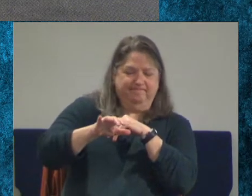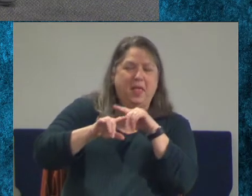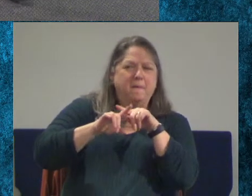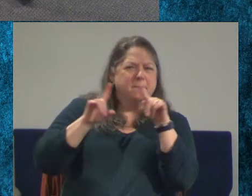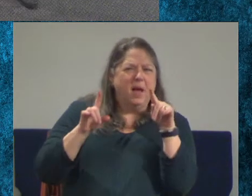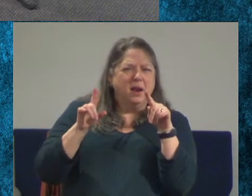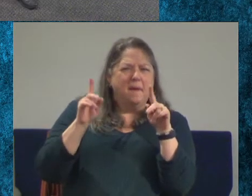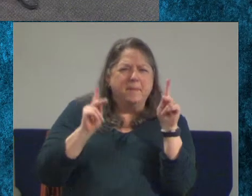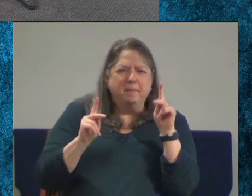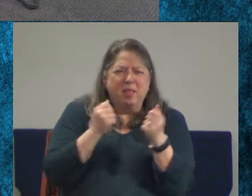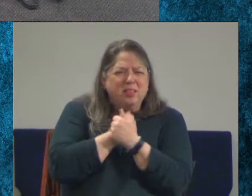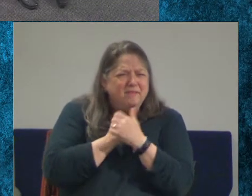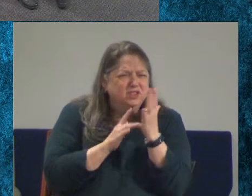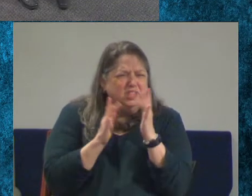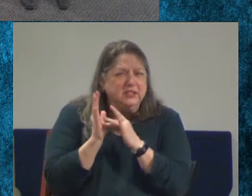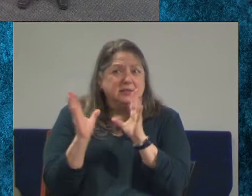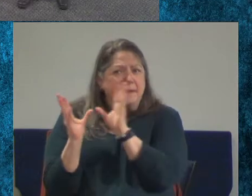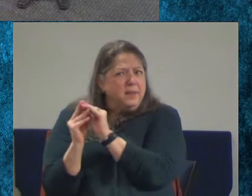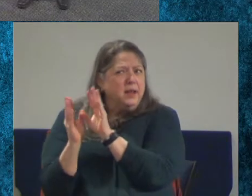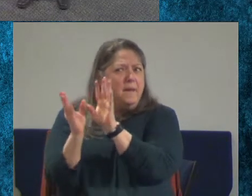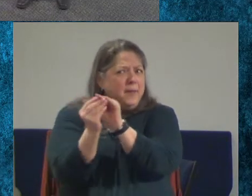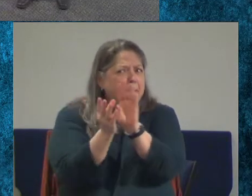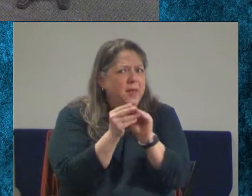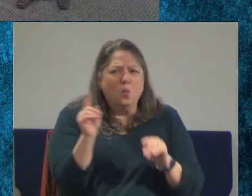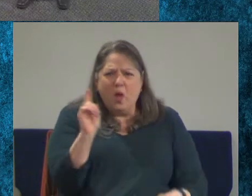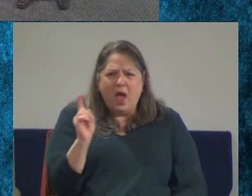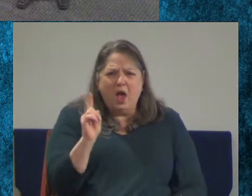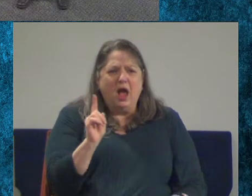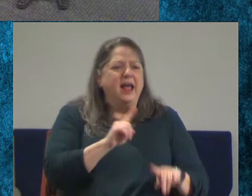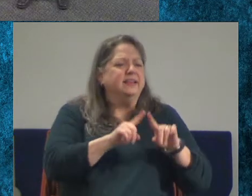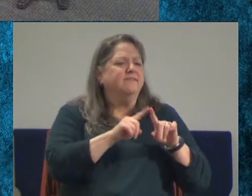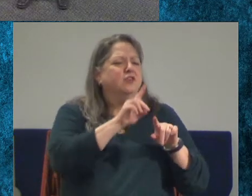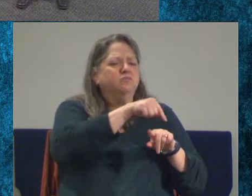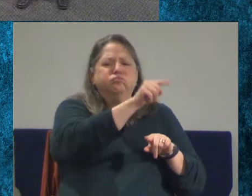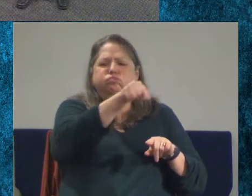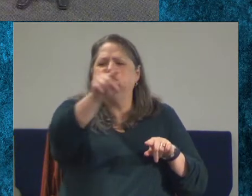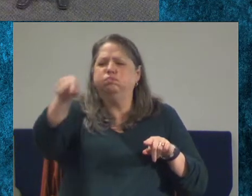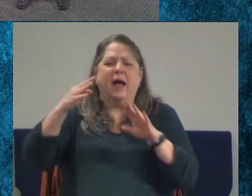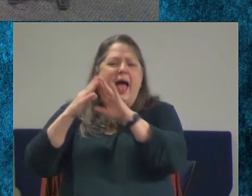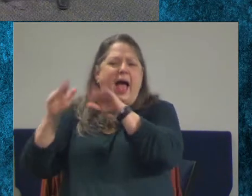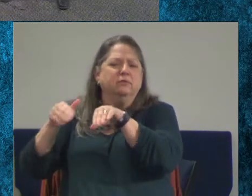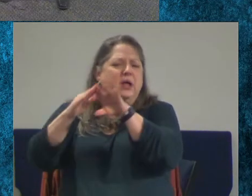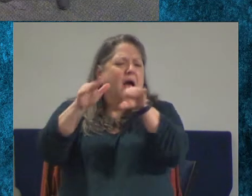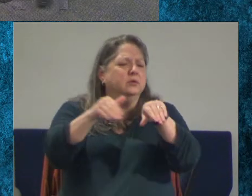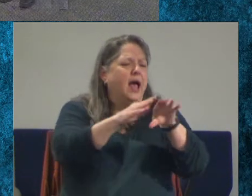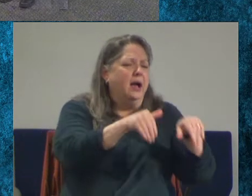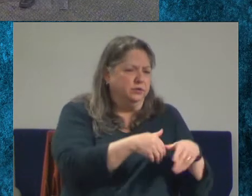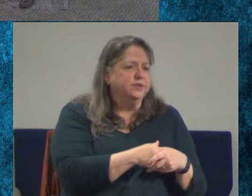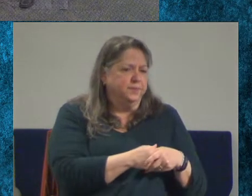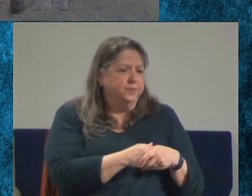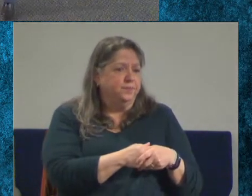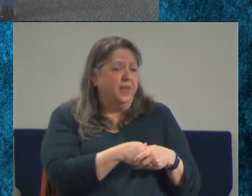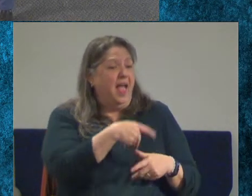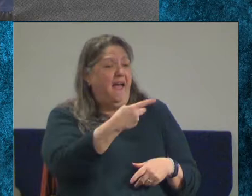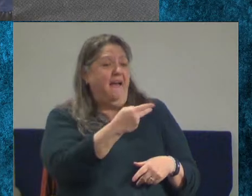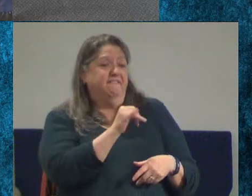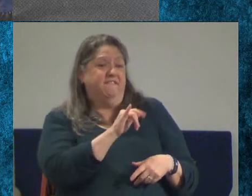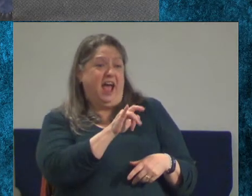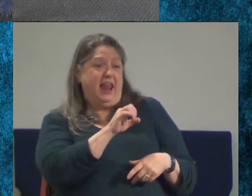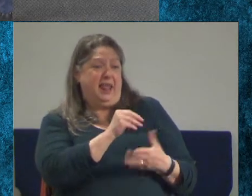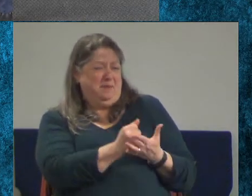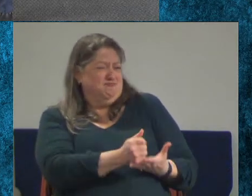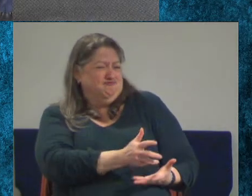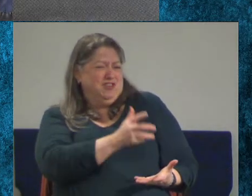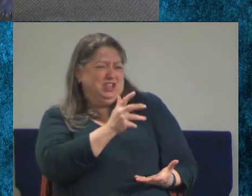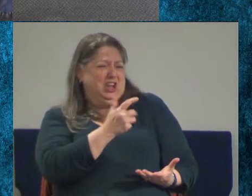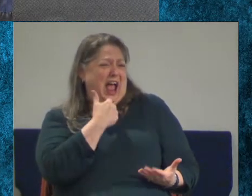those homes was much like ours, and our praise is on a Sunday morning. And so Philemon is hosting this, and we